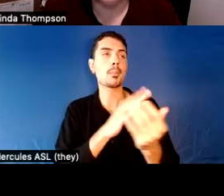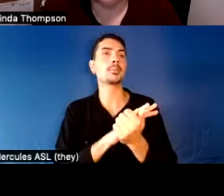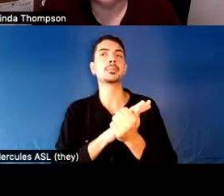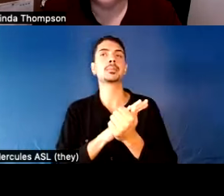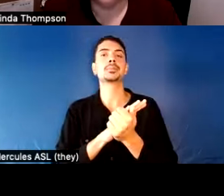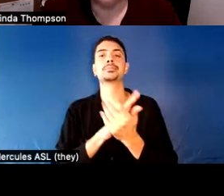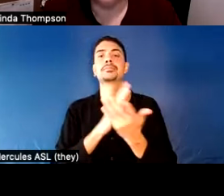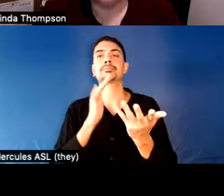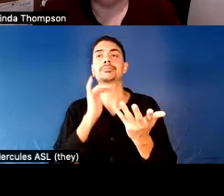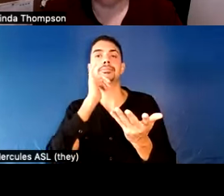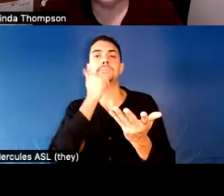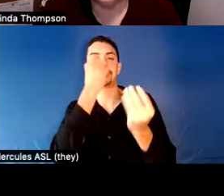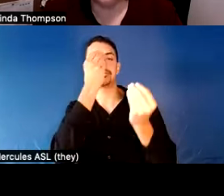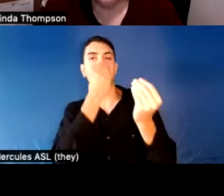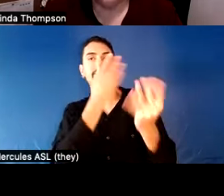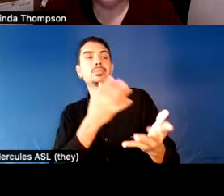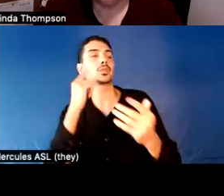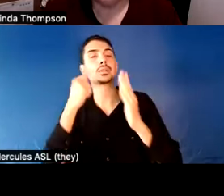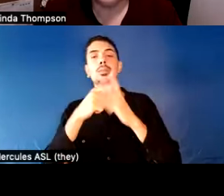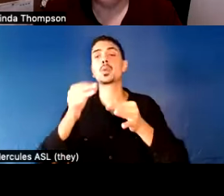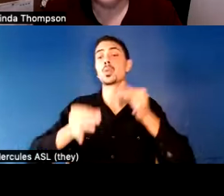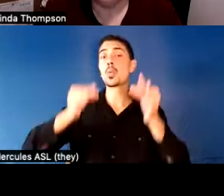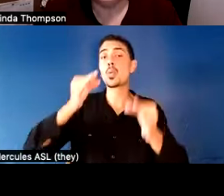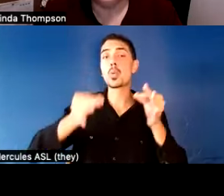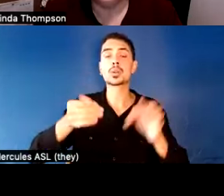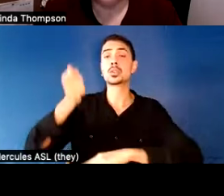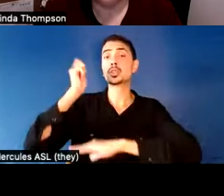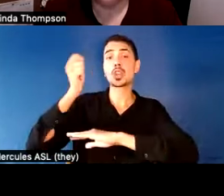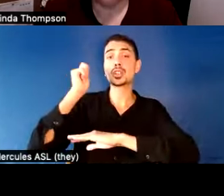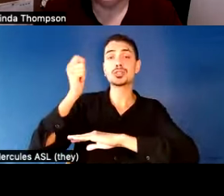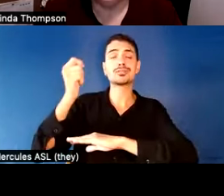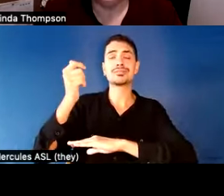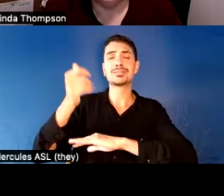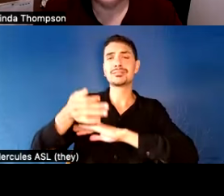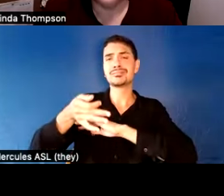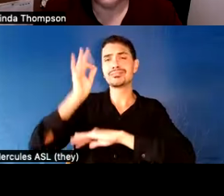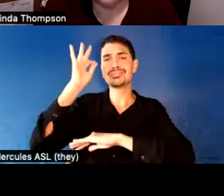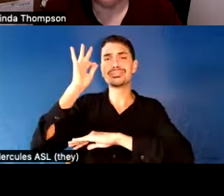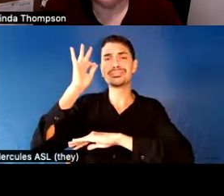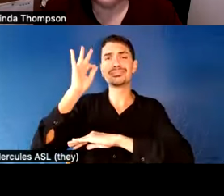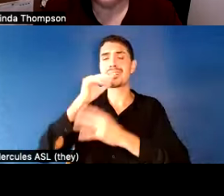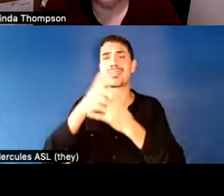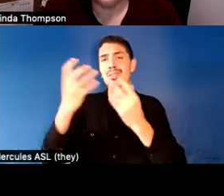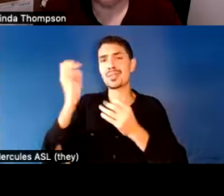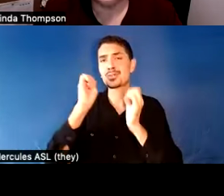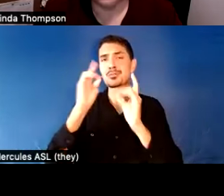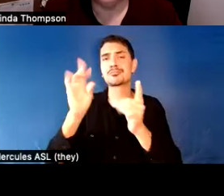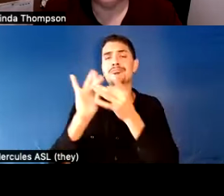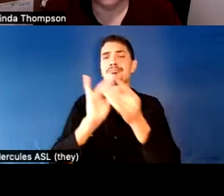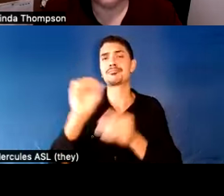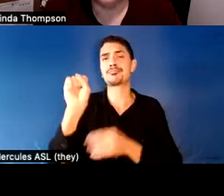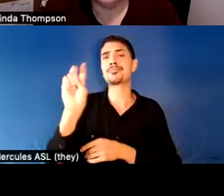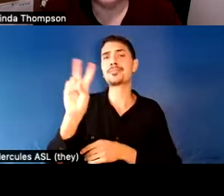response. Say you have a clerk of court or a judge who doesn't have a lot of information or education about sexual violence and the